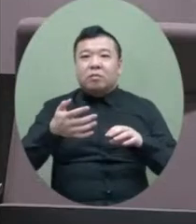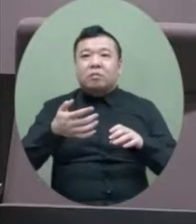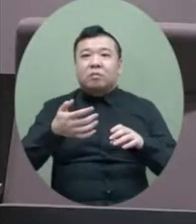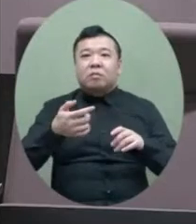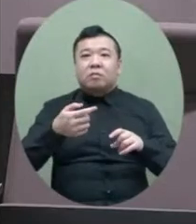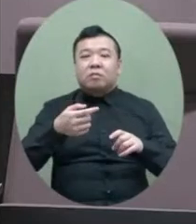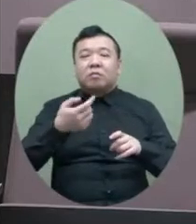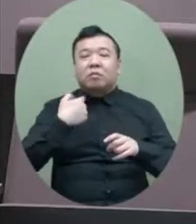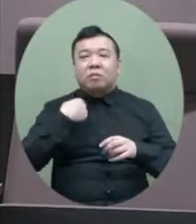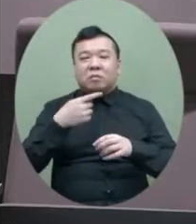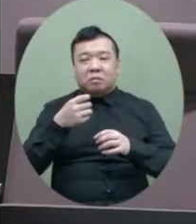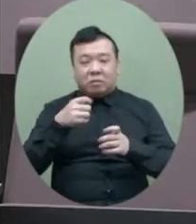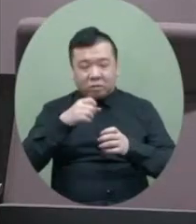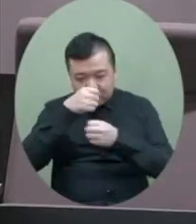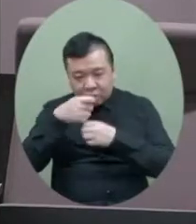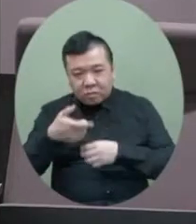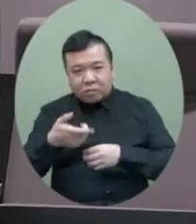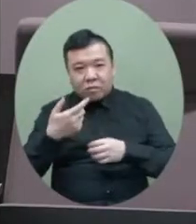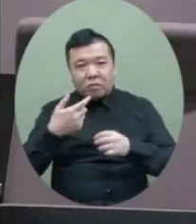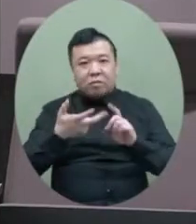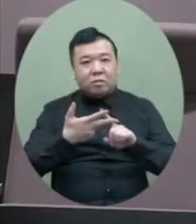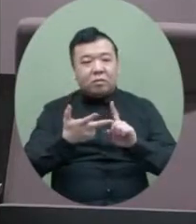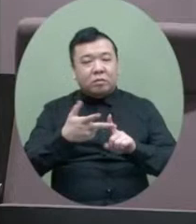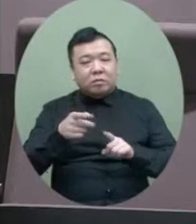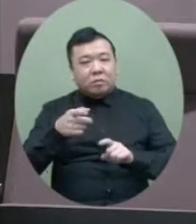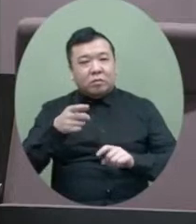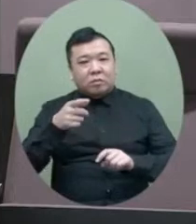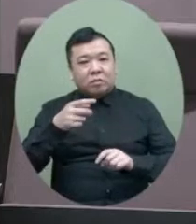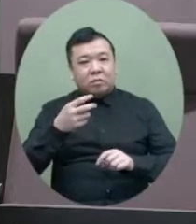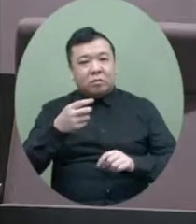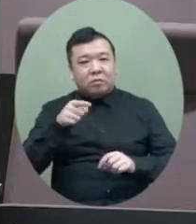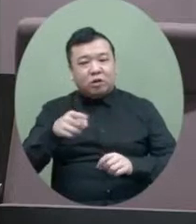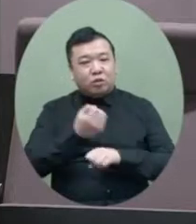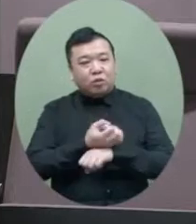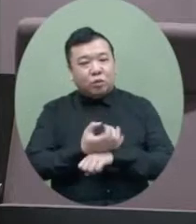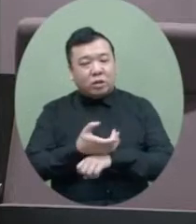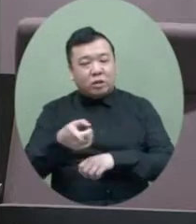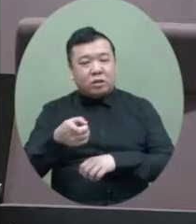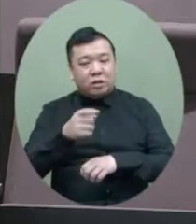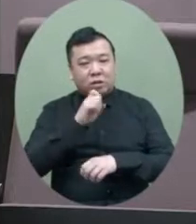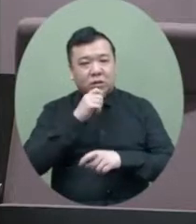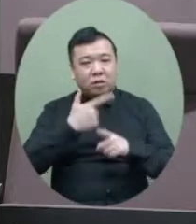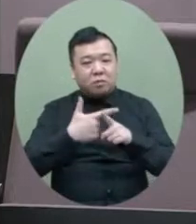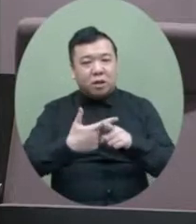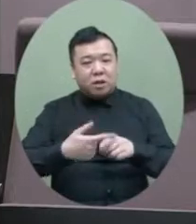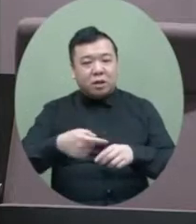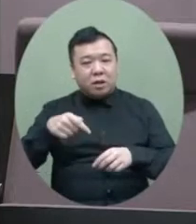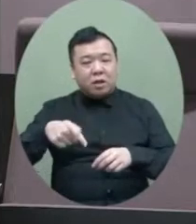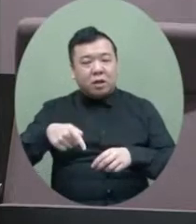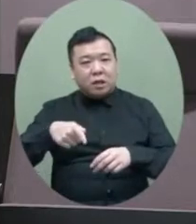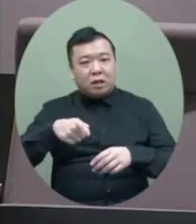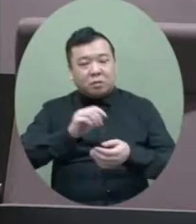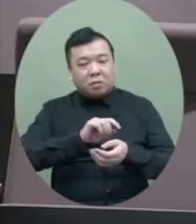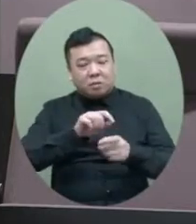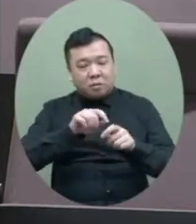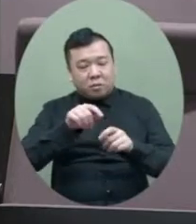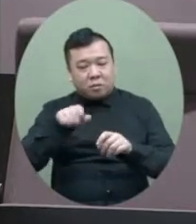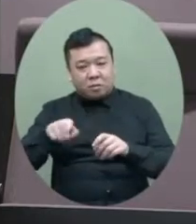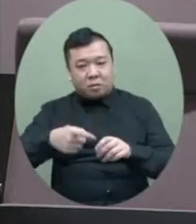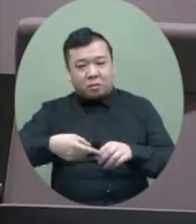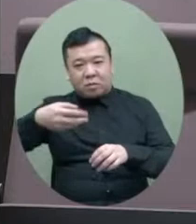be evacuated or subject to testing? A third question on Lok Yang San Chun 18th floor.